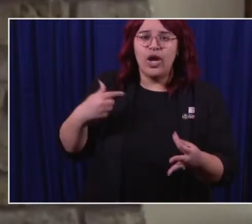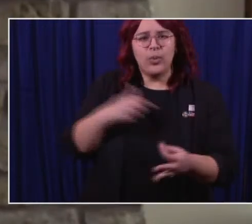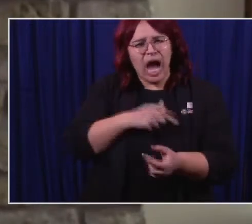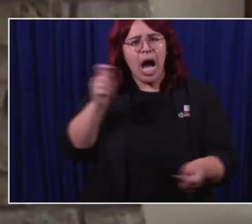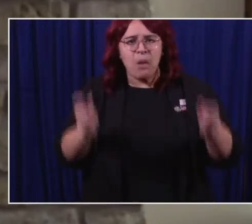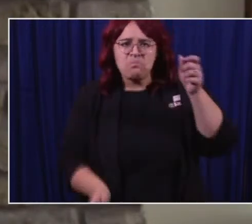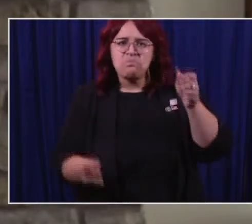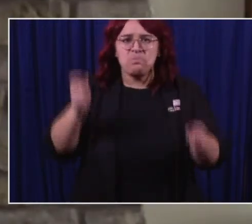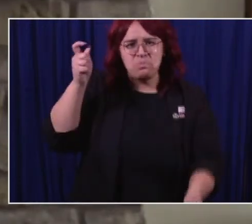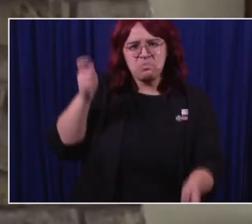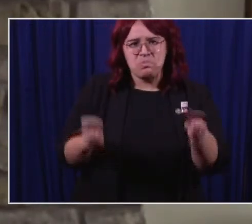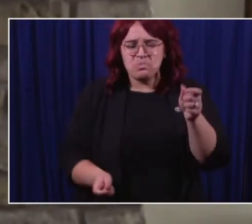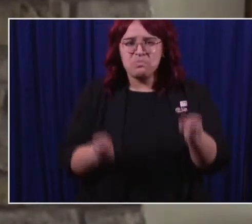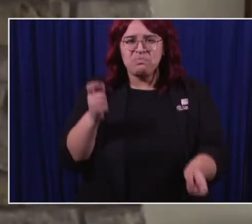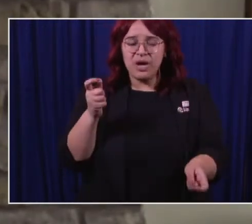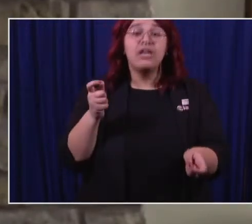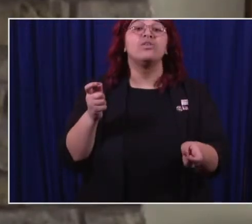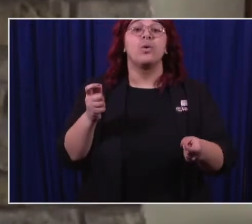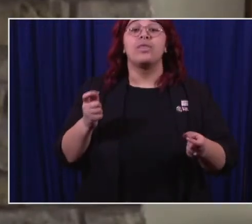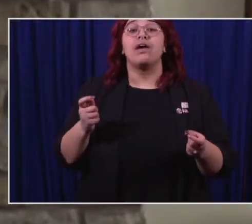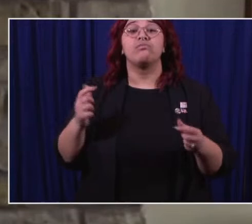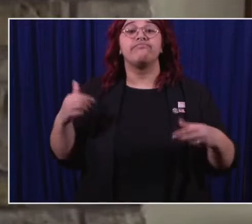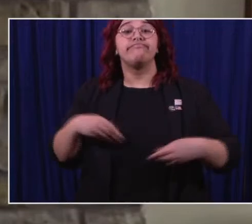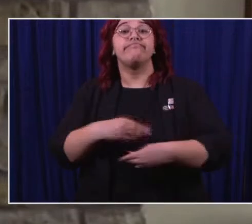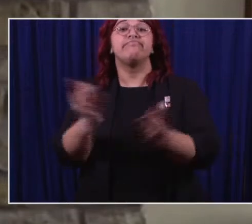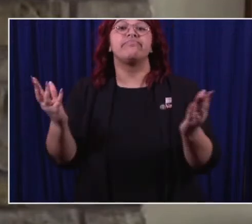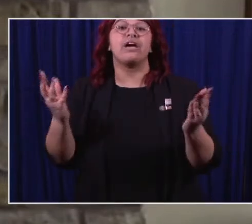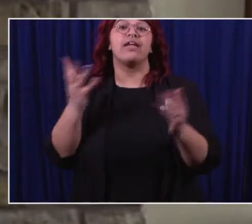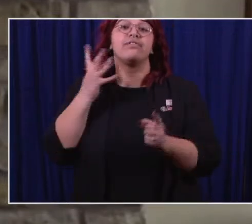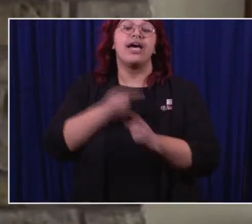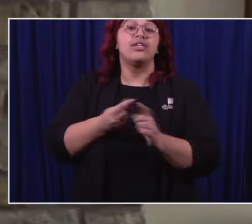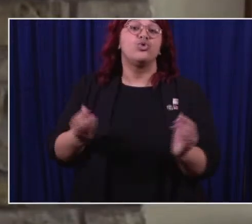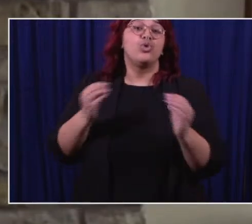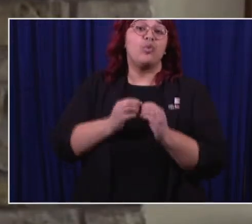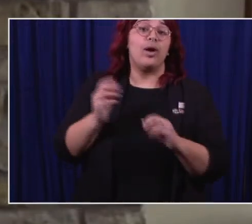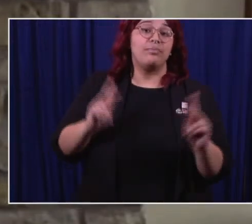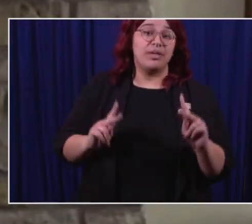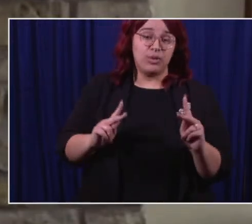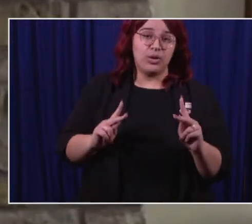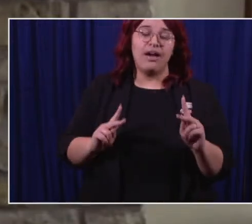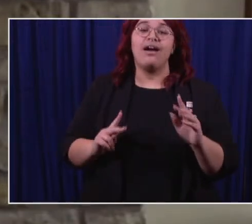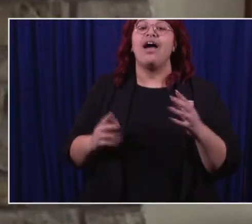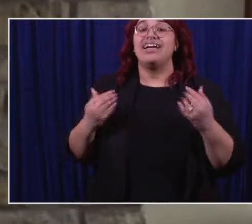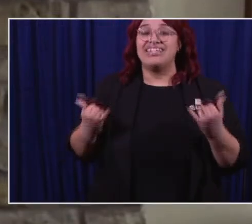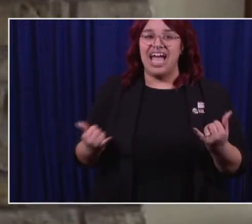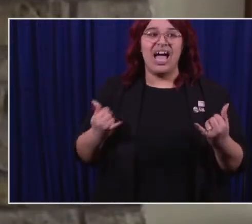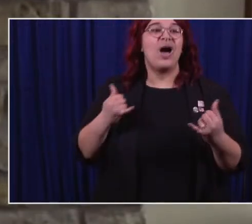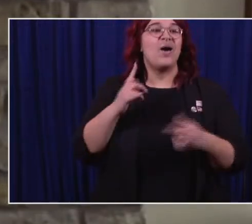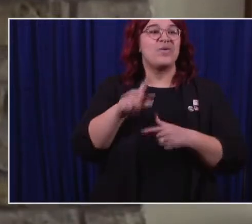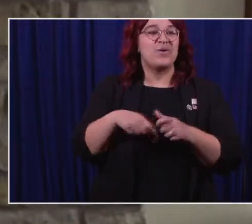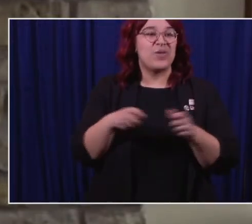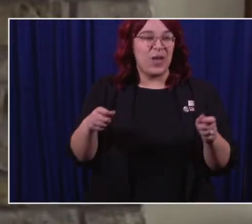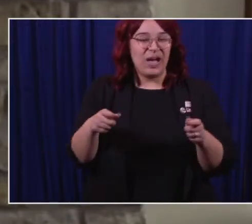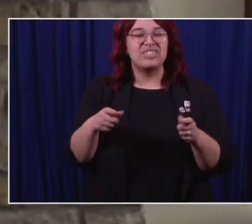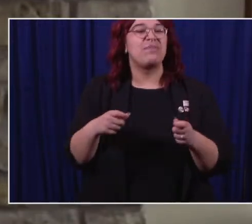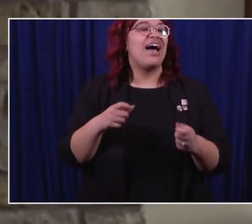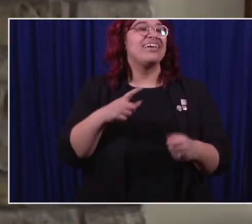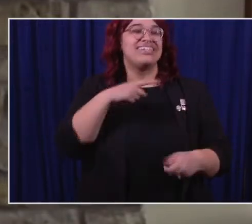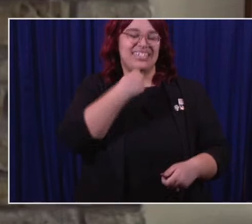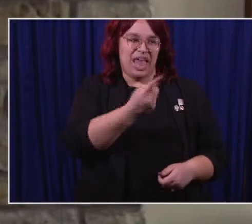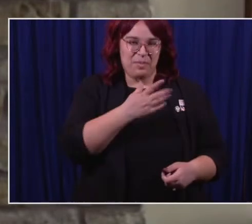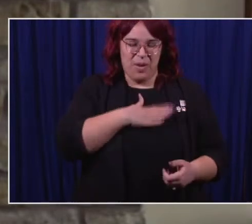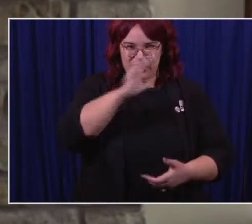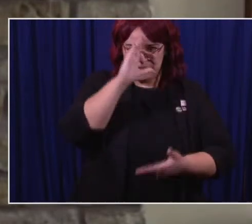level to make sure that this does, in fact, get done. I want to close by wishing our son, Pat, a happy